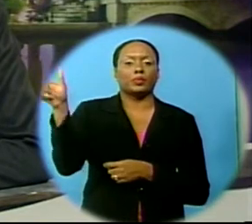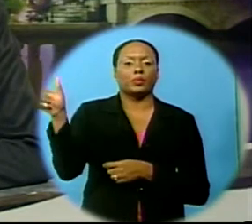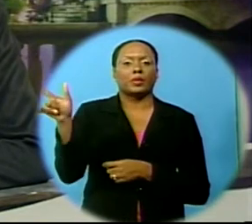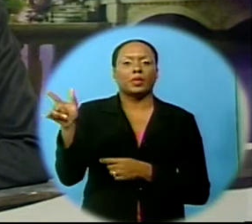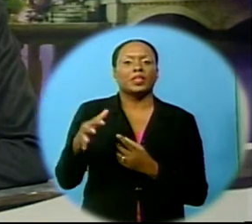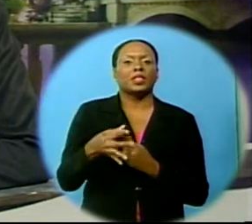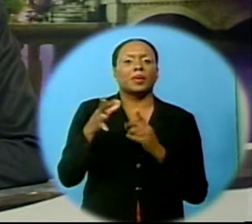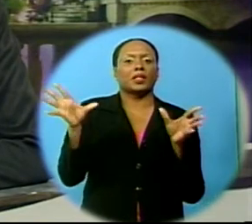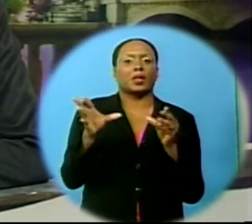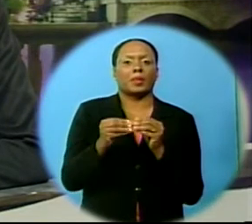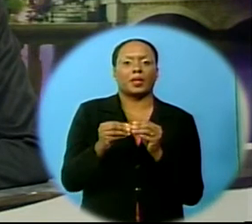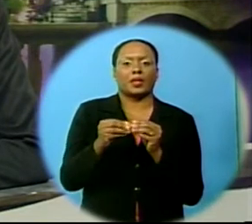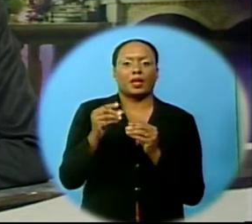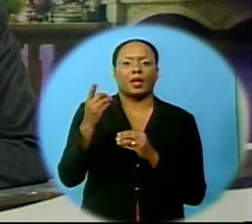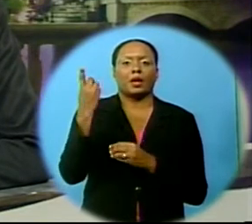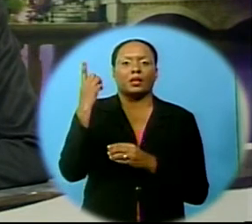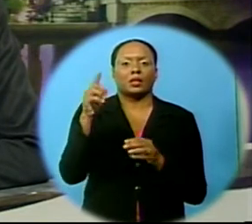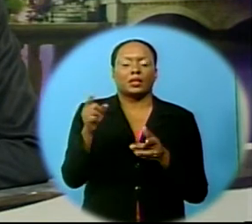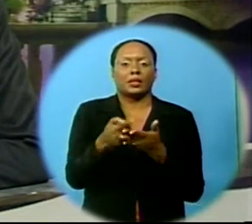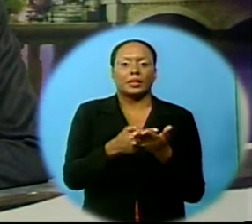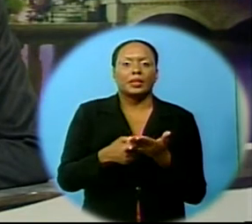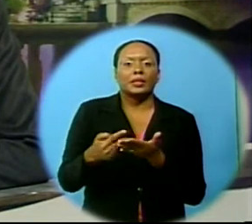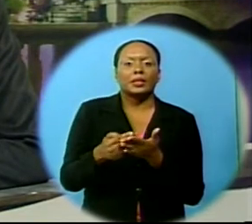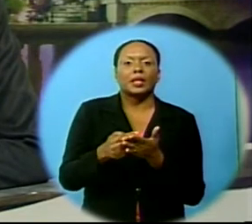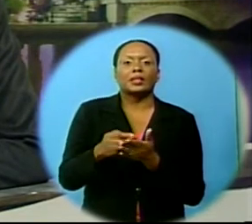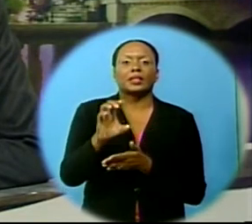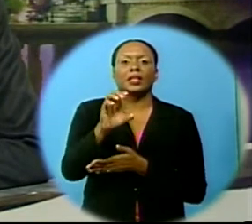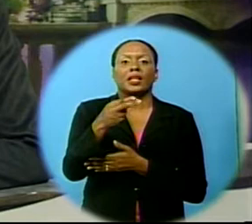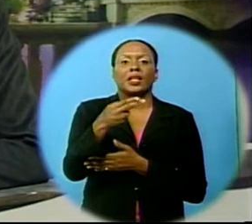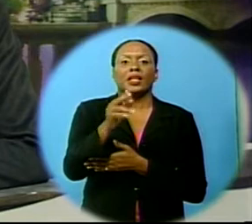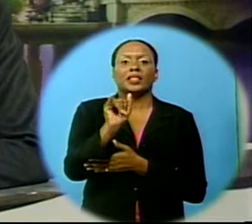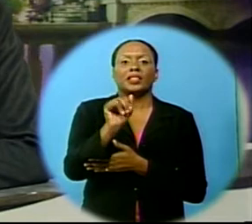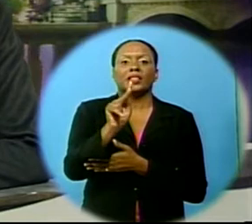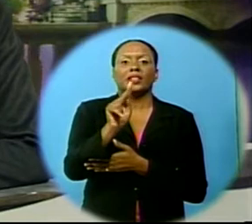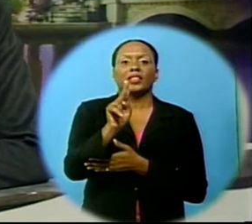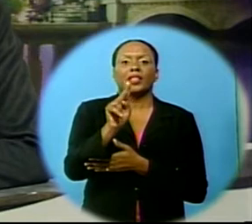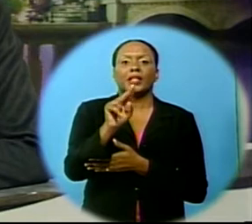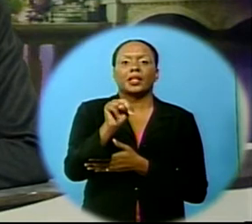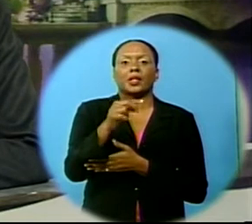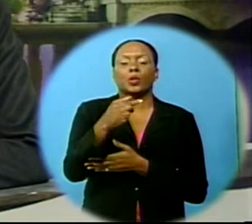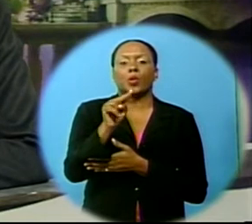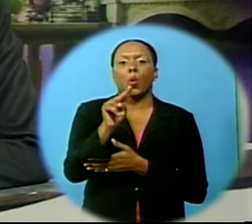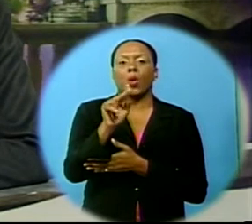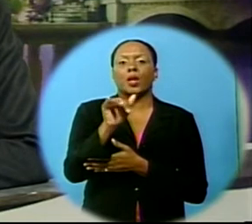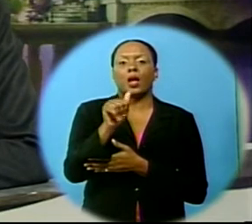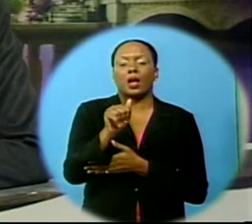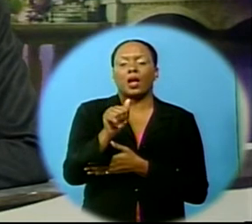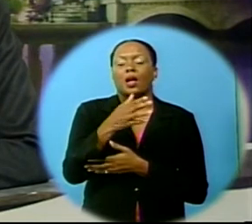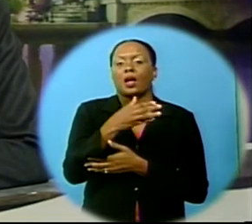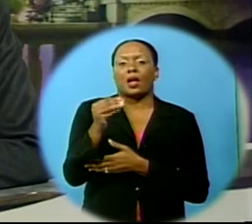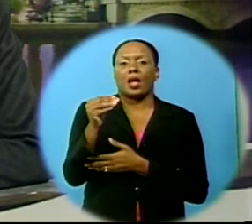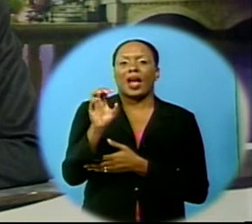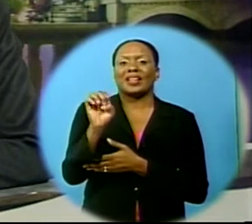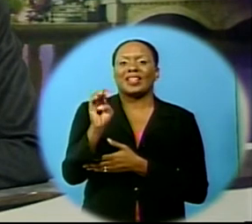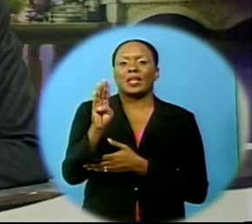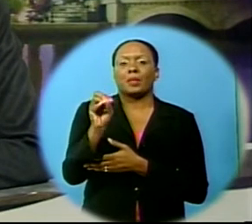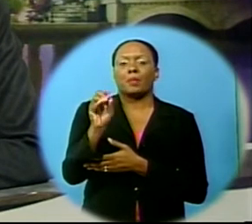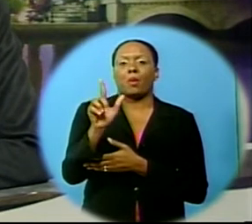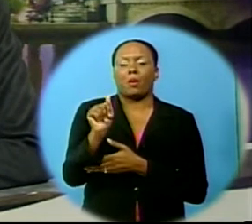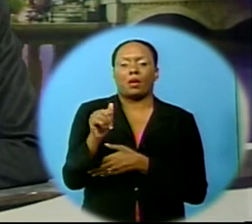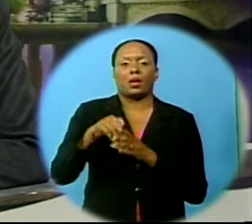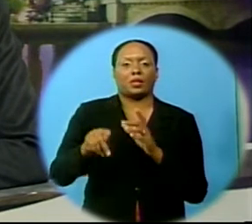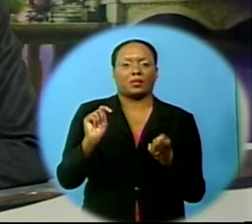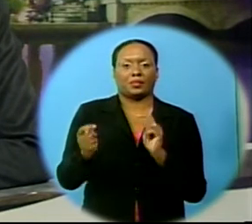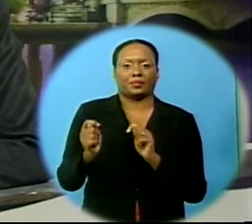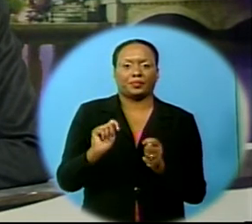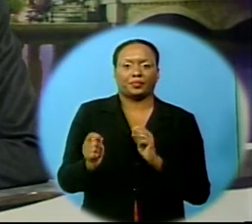of the Conference of Heads to discuss chikungunya and Ebola over in Port of Spain. Among the delegation is Permanent Secretary Defense and